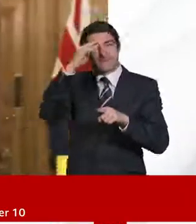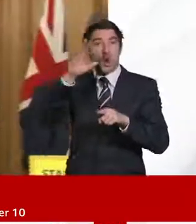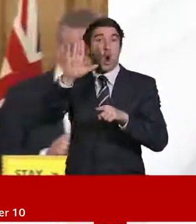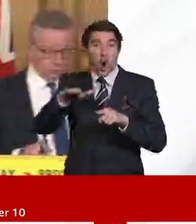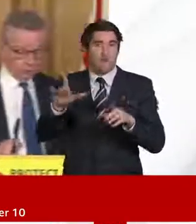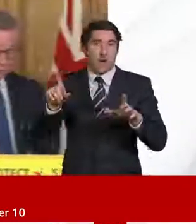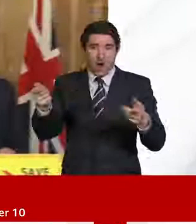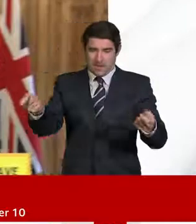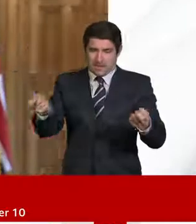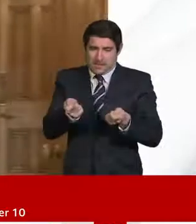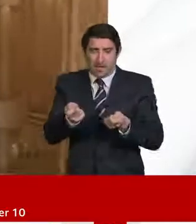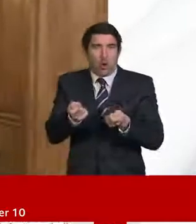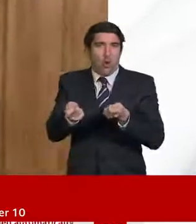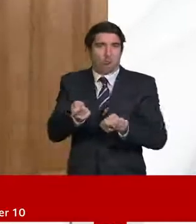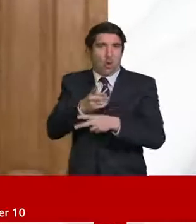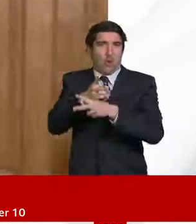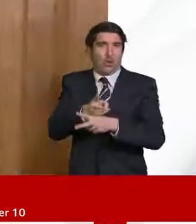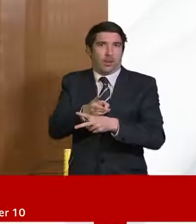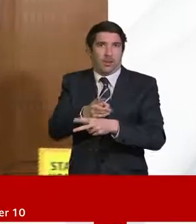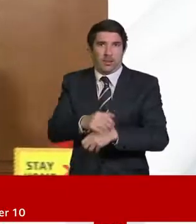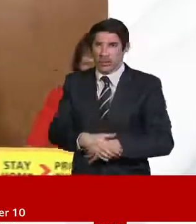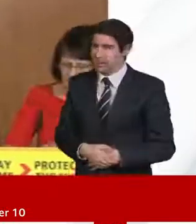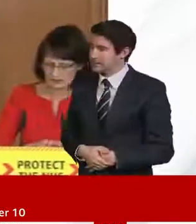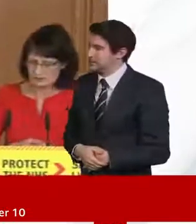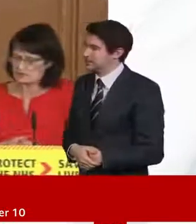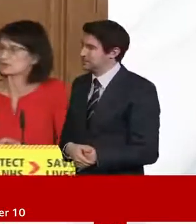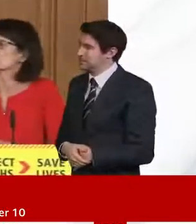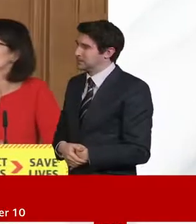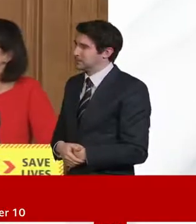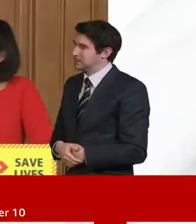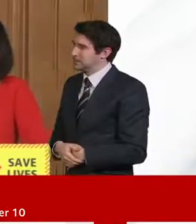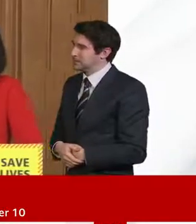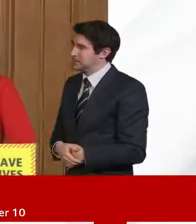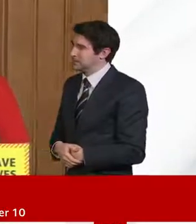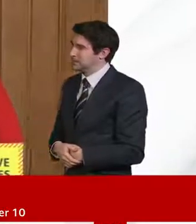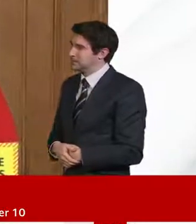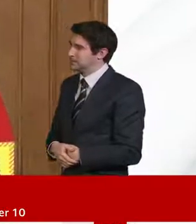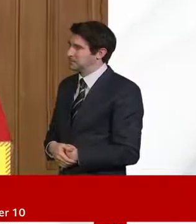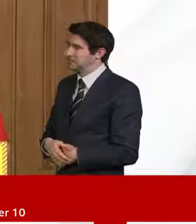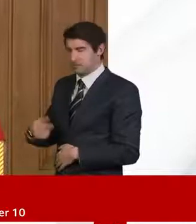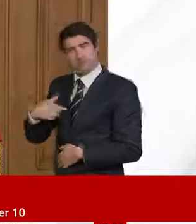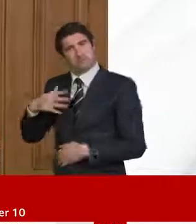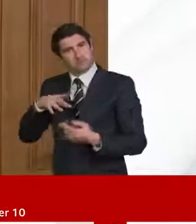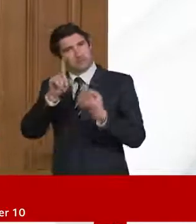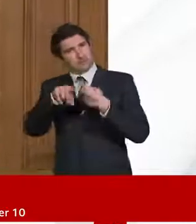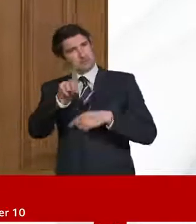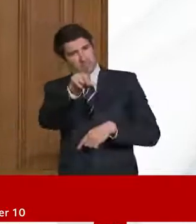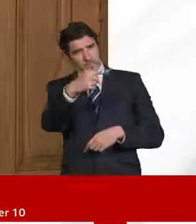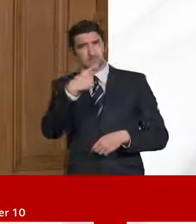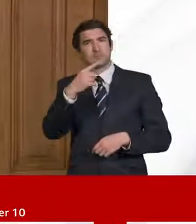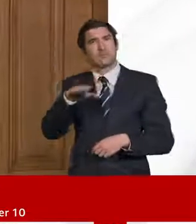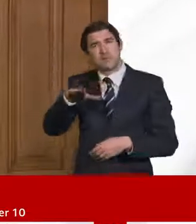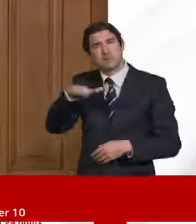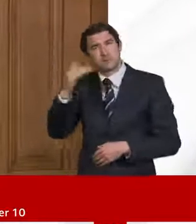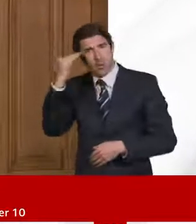just adding a little bit of detail to that, perhaps, on the epidemiology. I think you were mentioning South Korea and Germany. So South Korea was a very